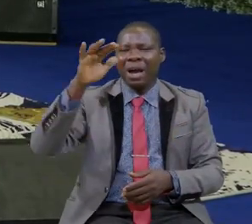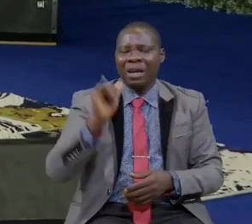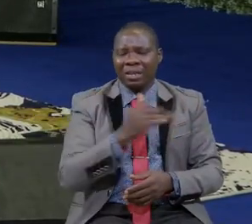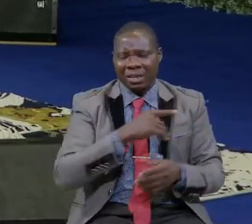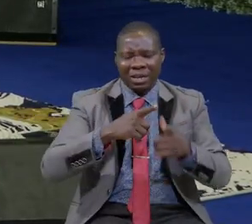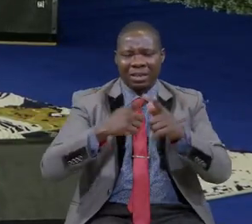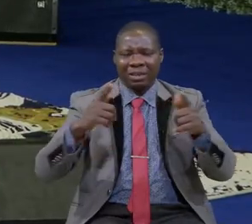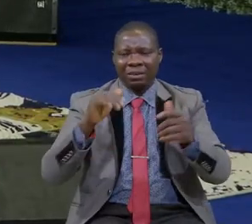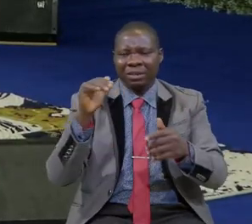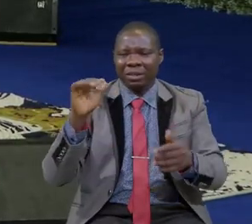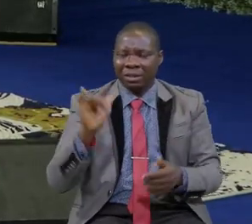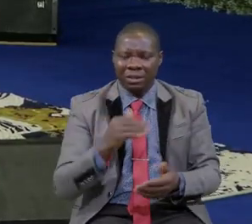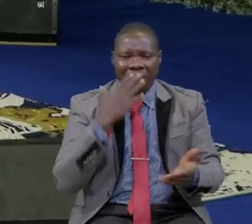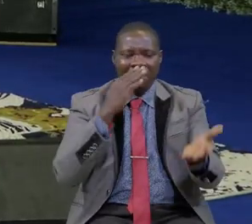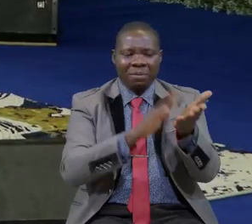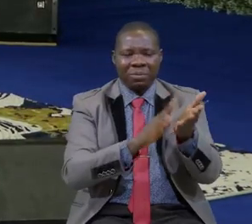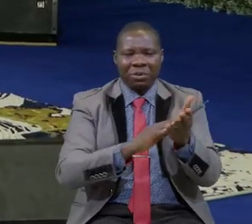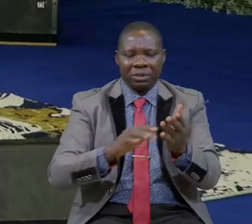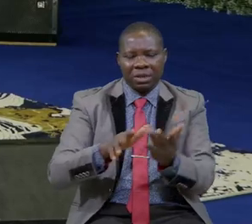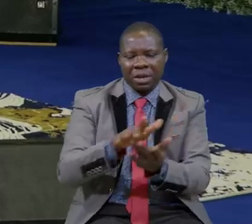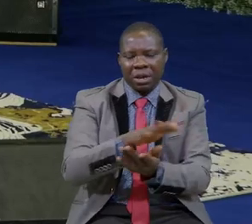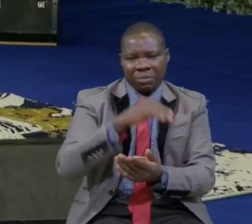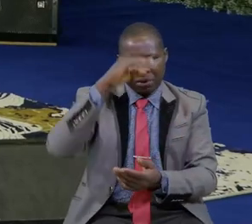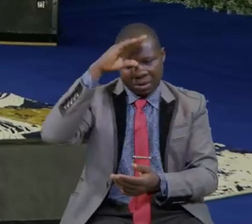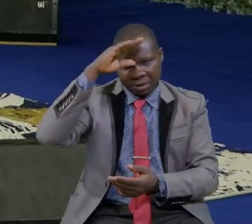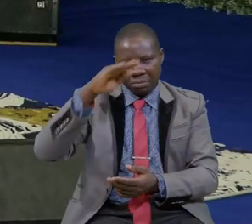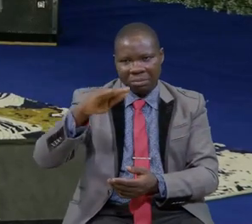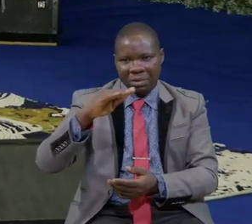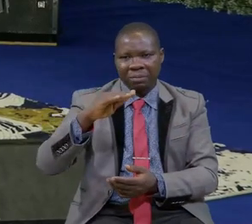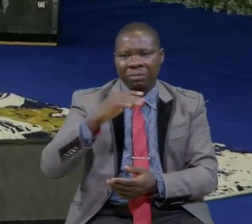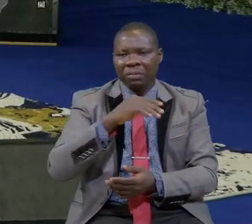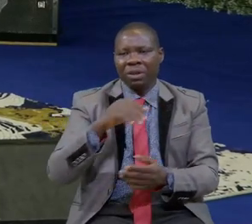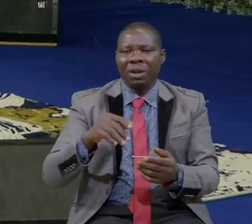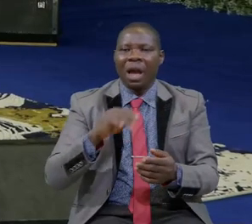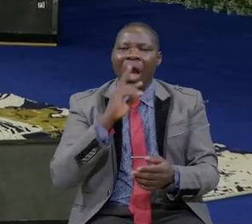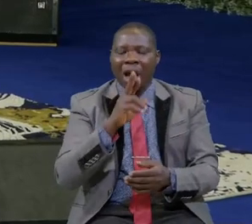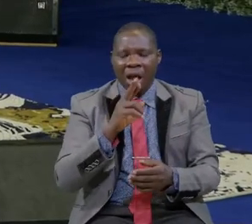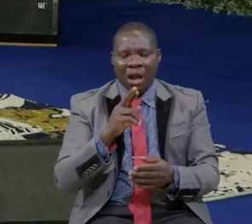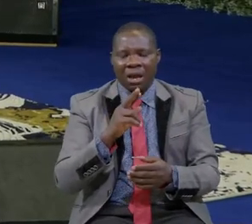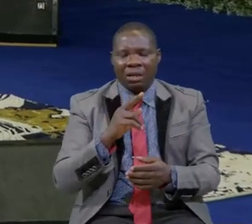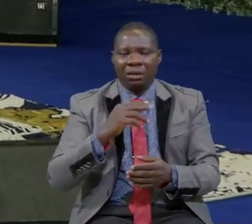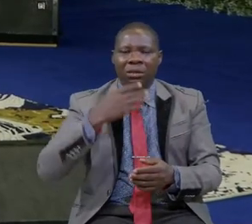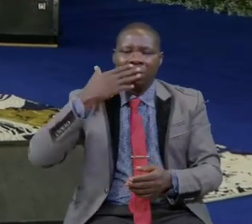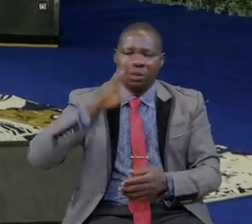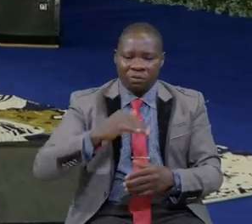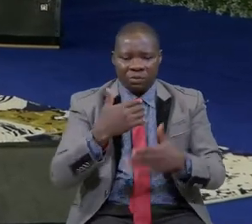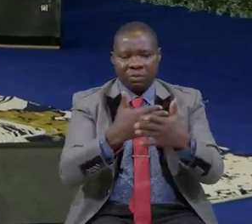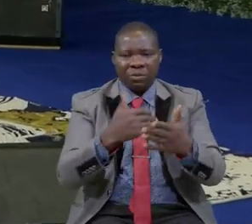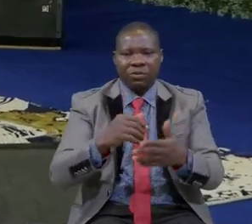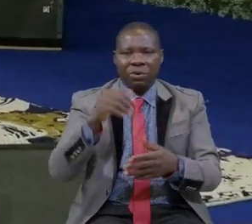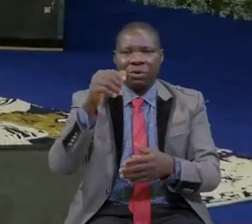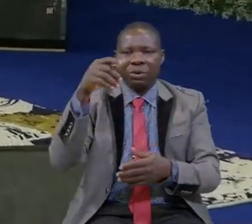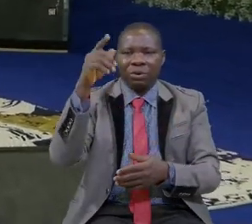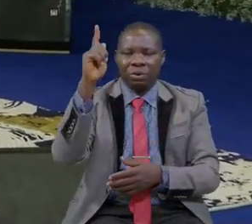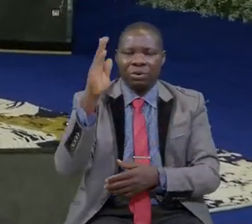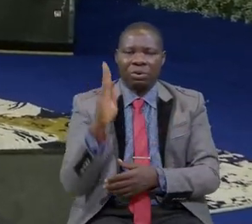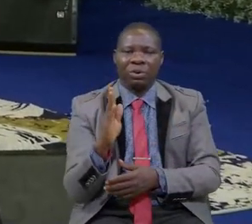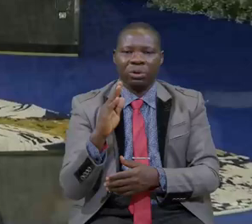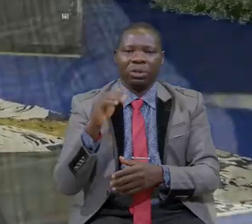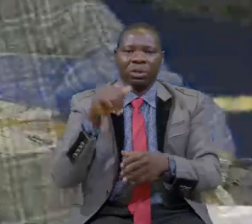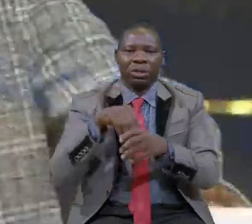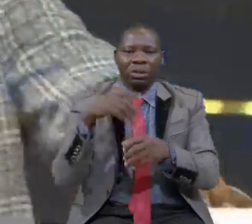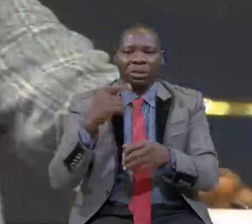esteemed among men, they are abominations before God in the sight